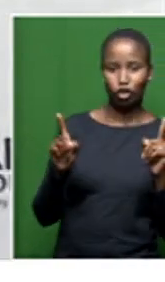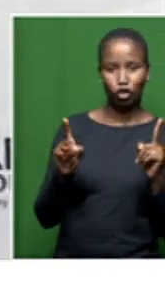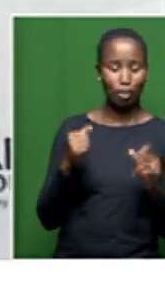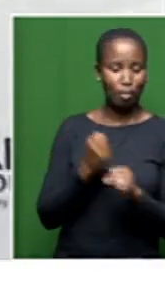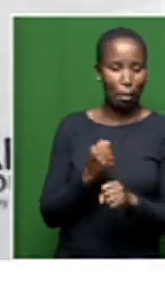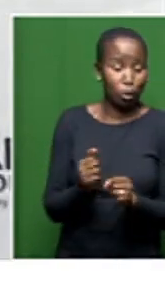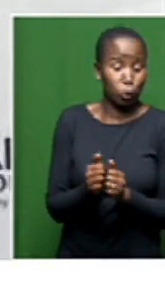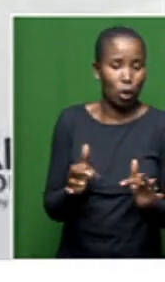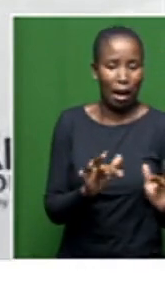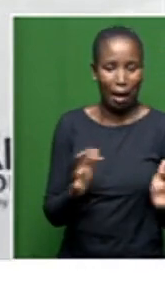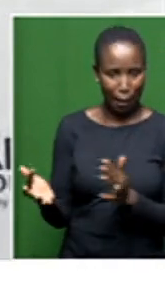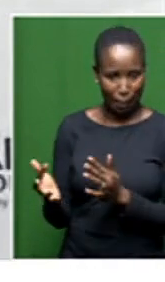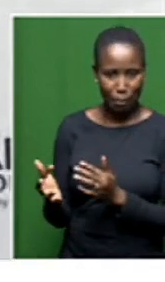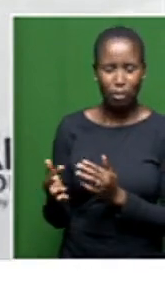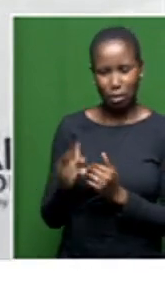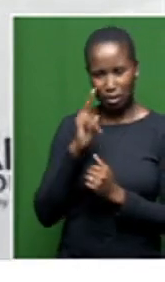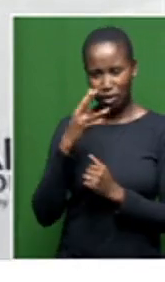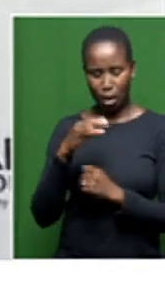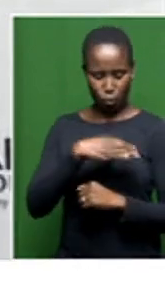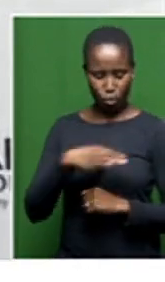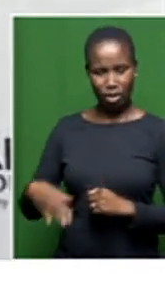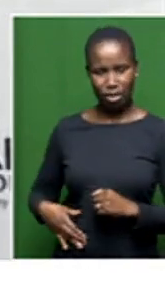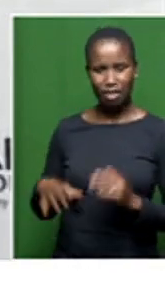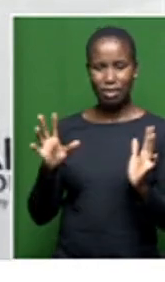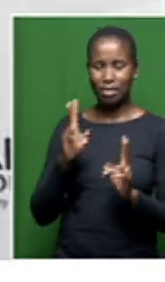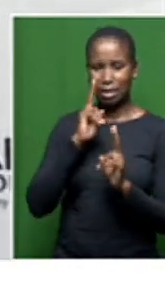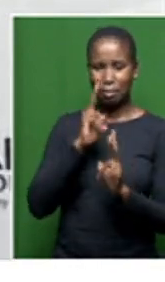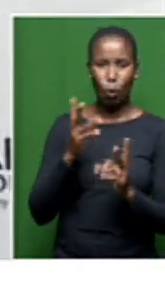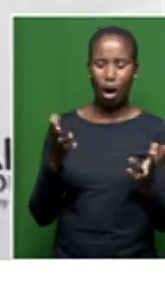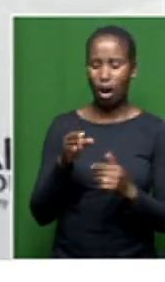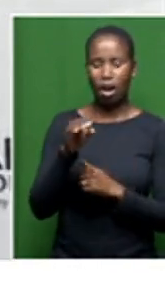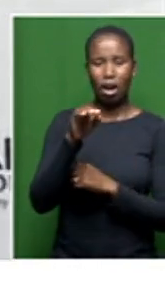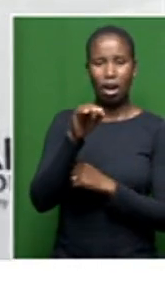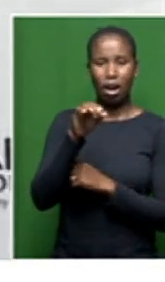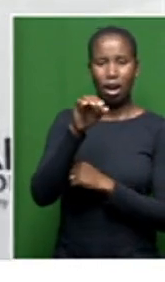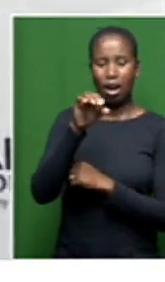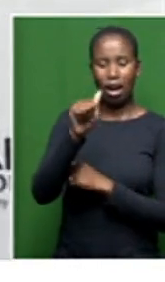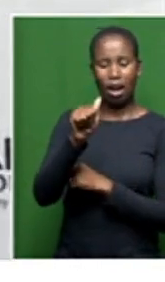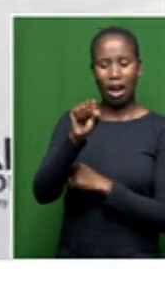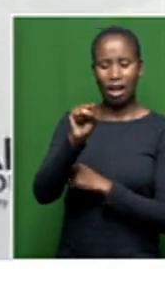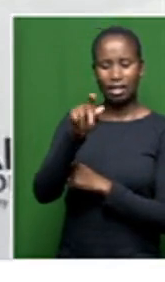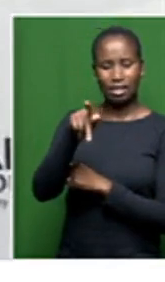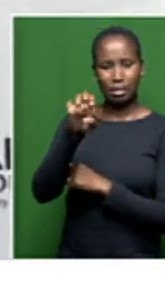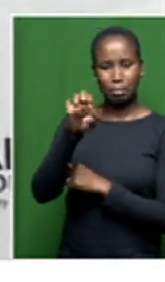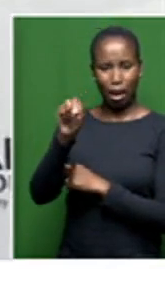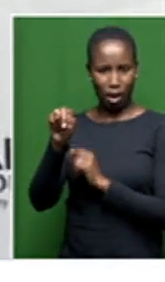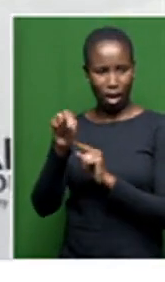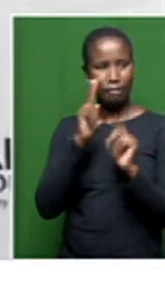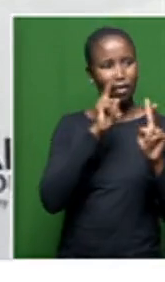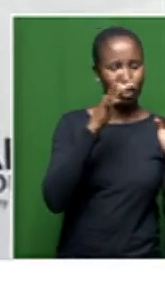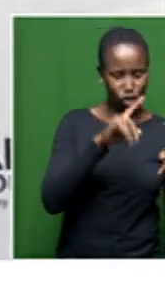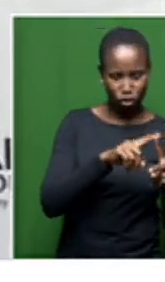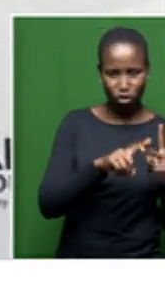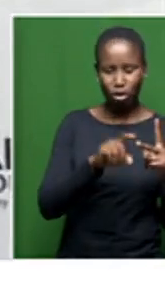So you would have seen the president visiting Aspen, for instance, the president visiting Ford, the